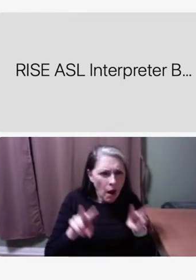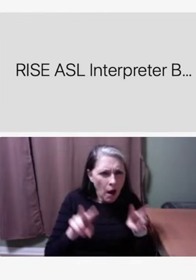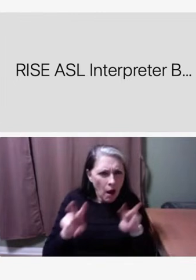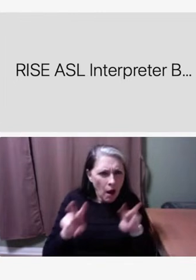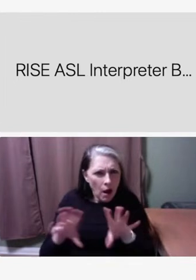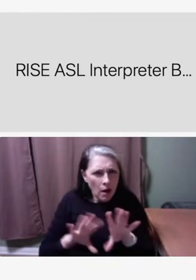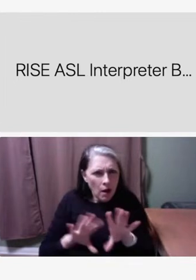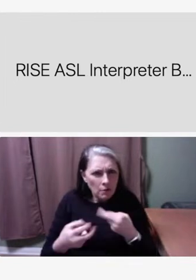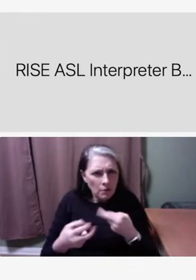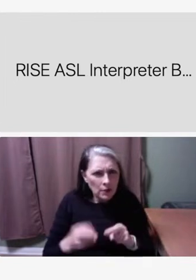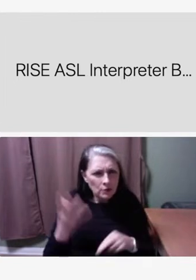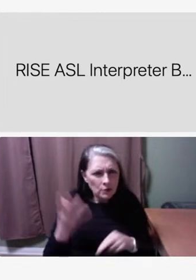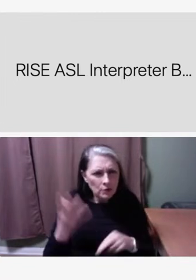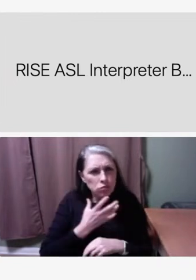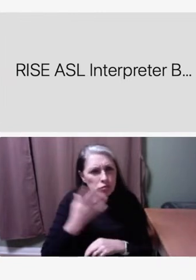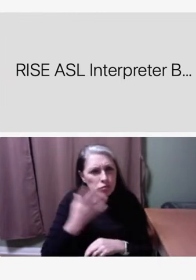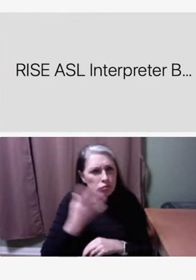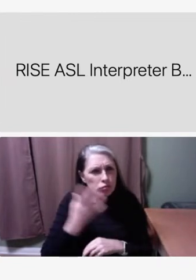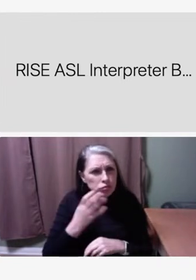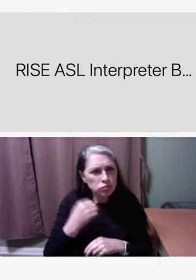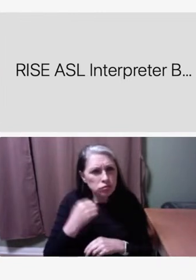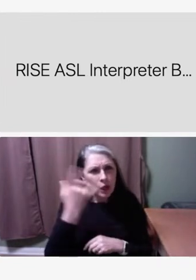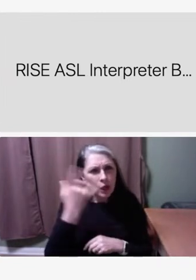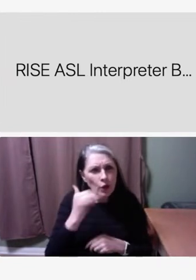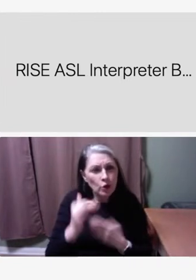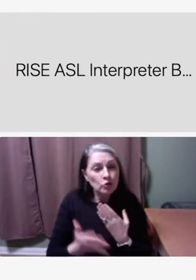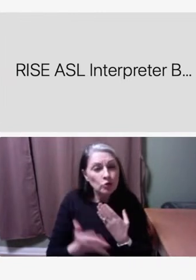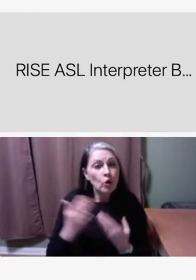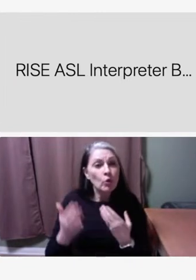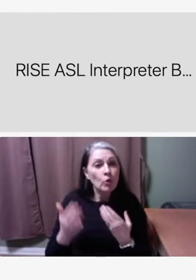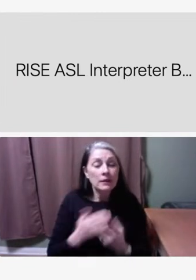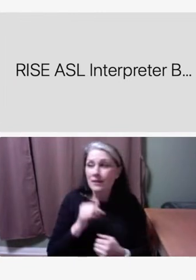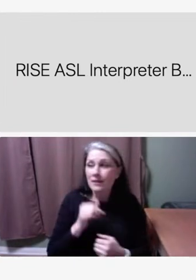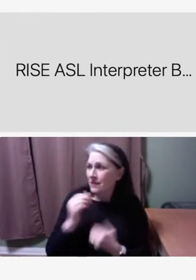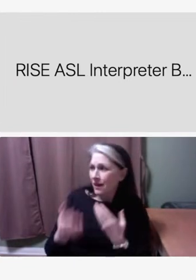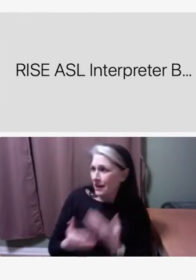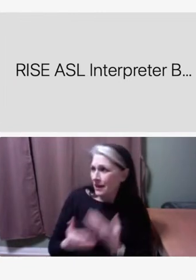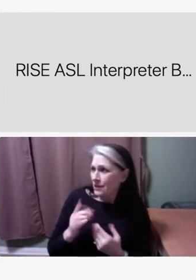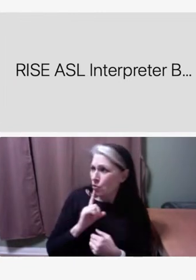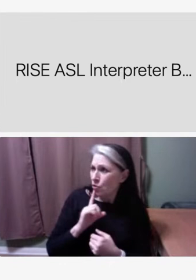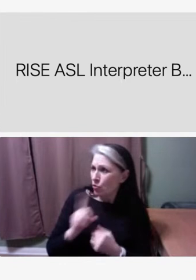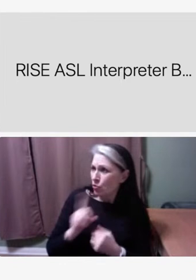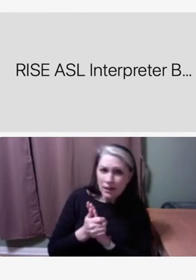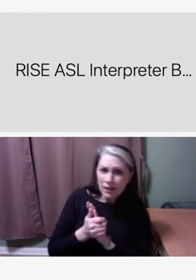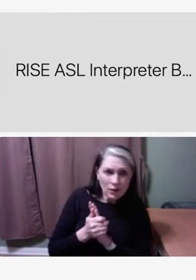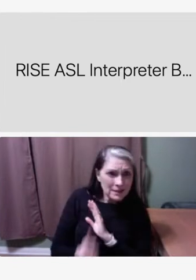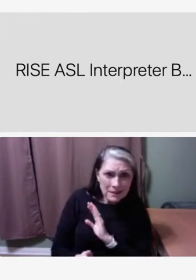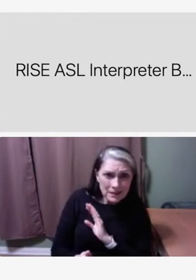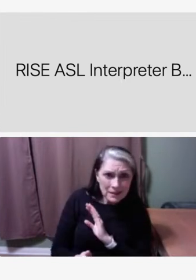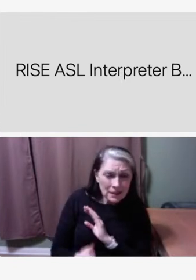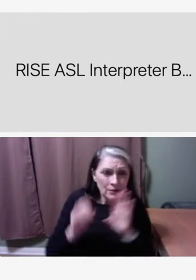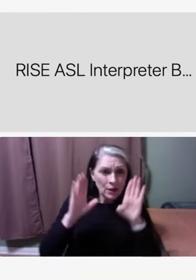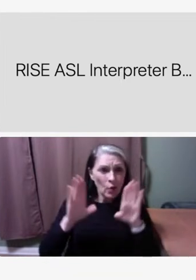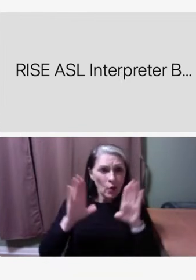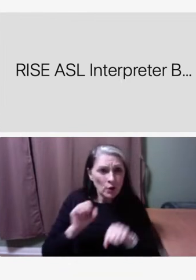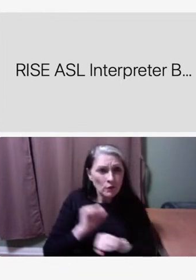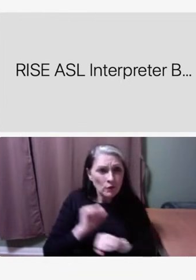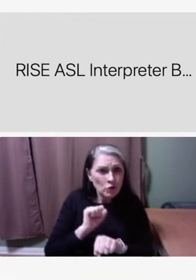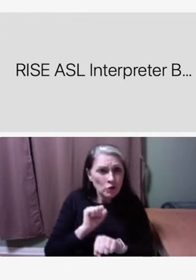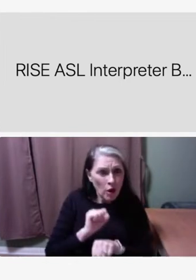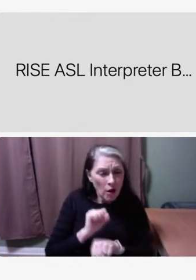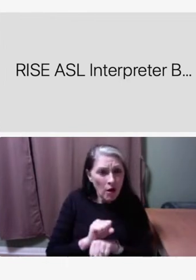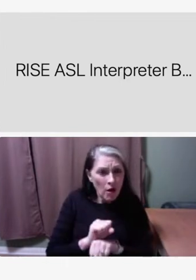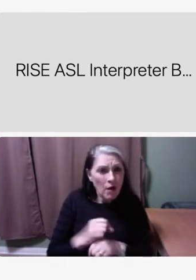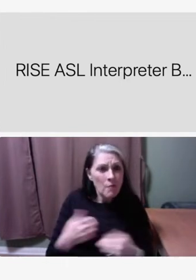make it look so easy. Well, it's not easy. They really have skills, and they're doing a great job out there. And it was just,